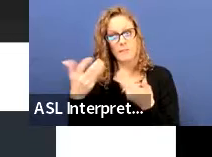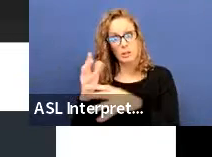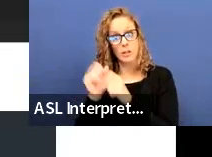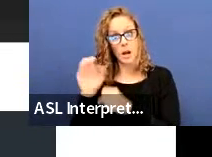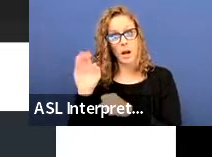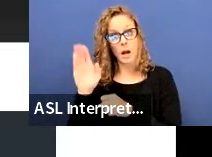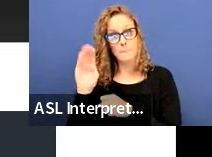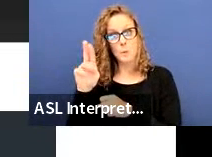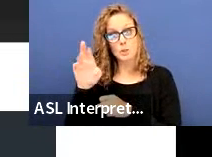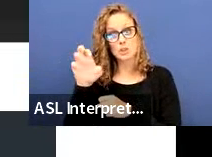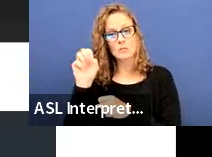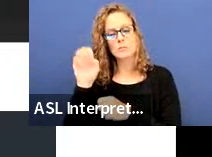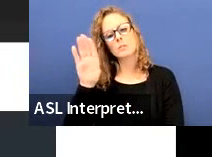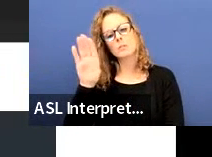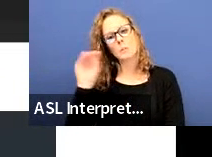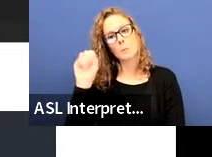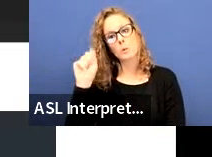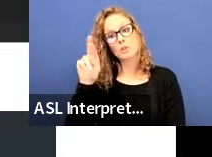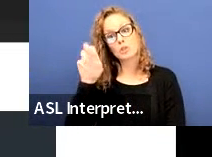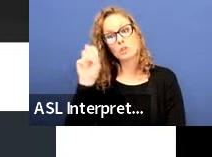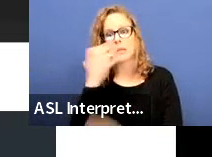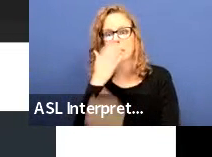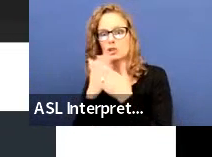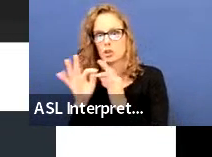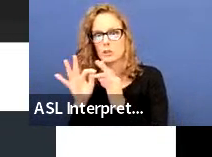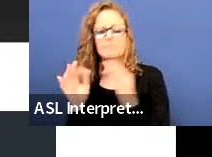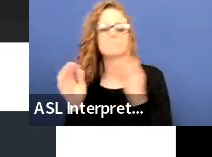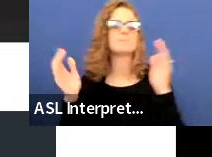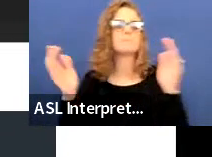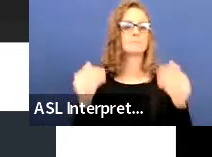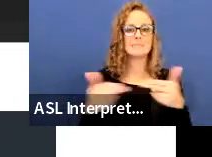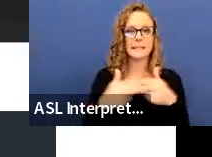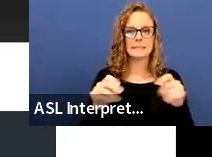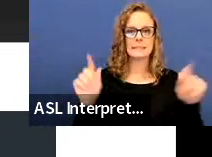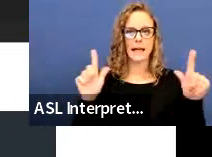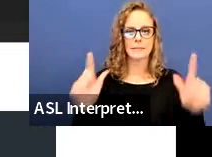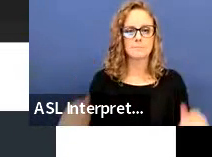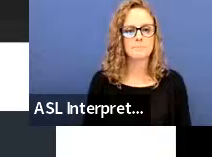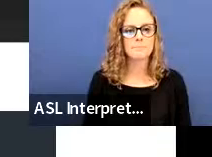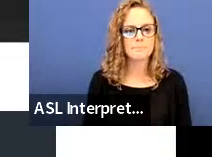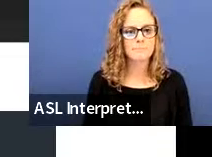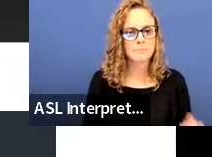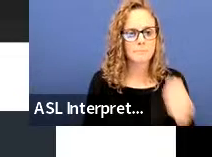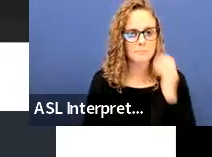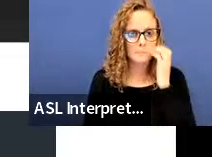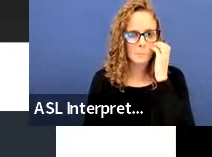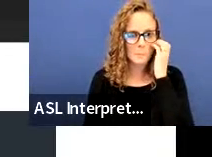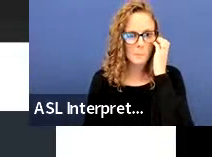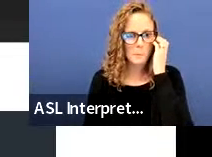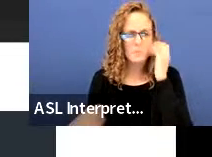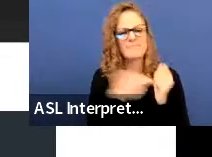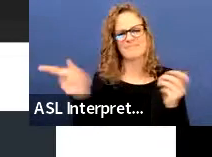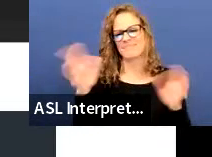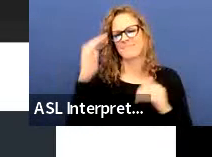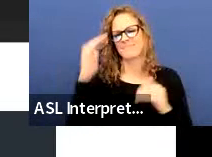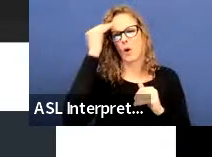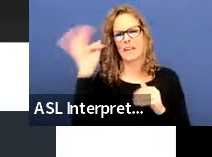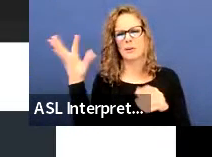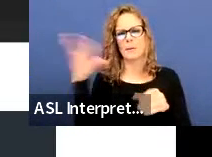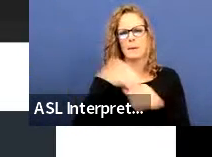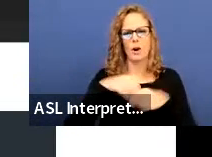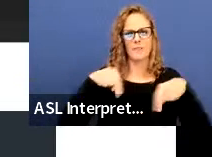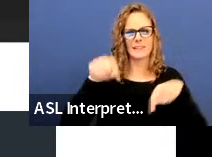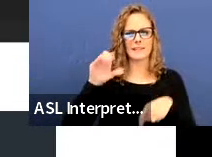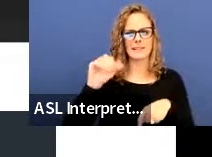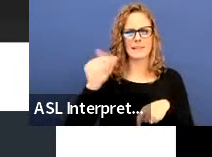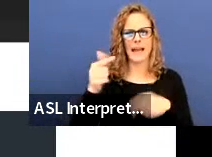In terms of the parts of the county where we still have lots of unvaccinated people, I think this should be familiar to anybody who's participated in these